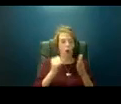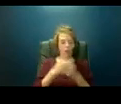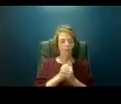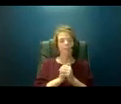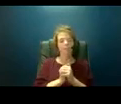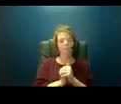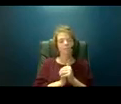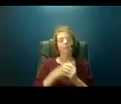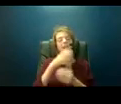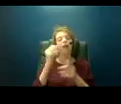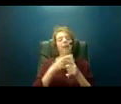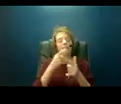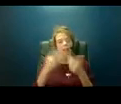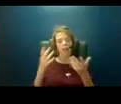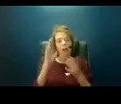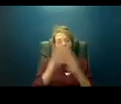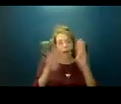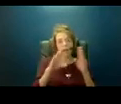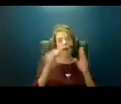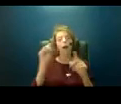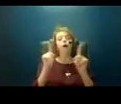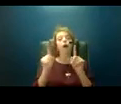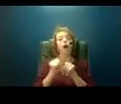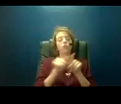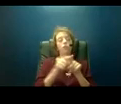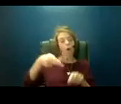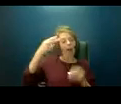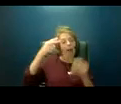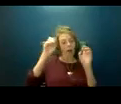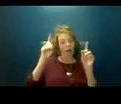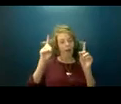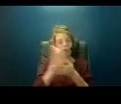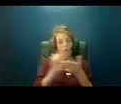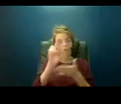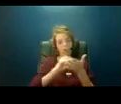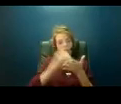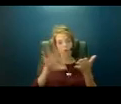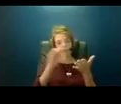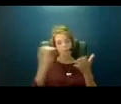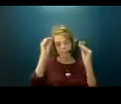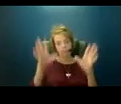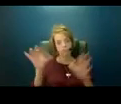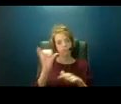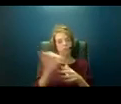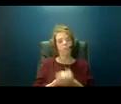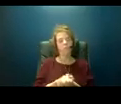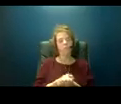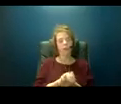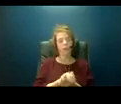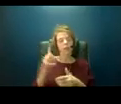and then biologists, but also higher ed, so university students and faculty. There's just a lot